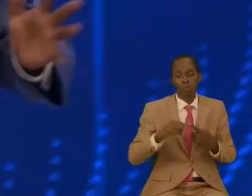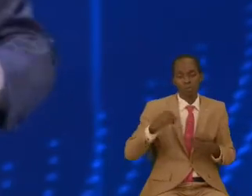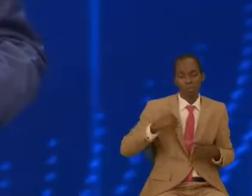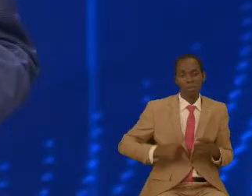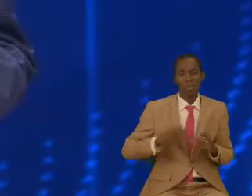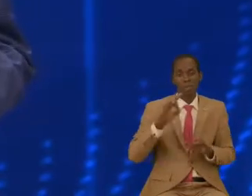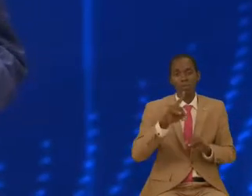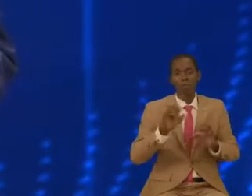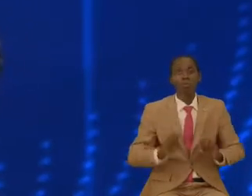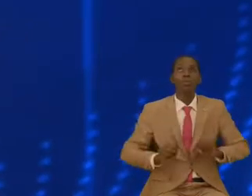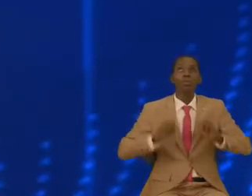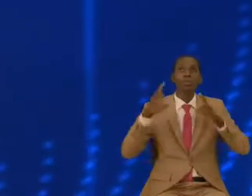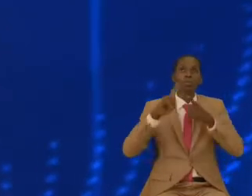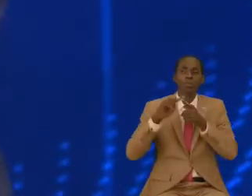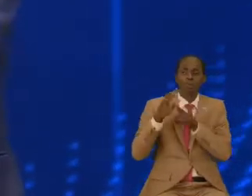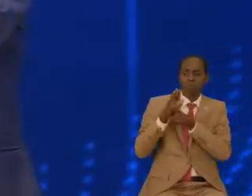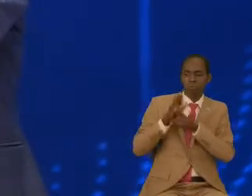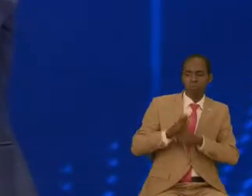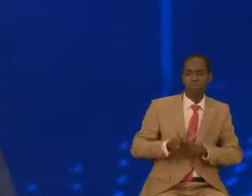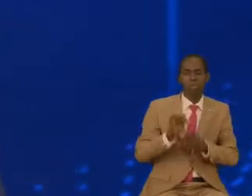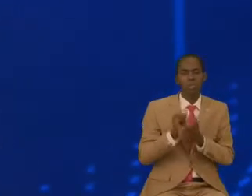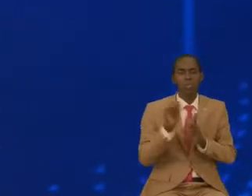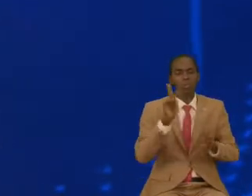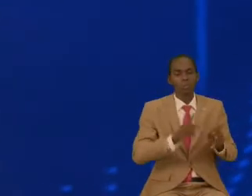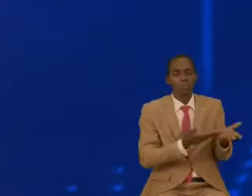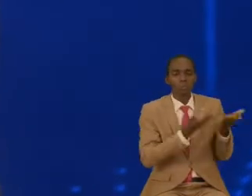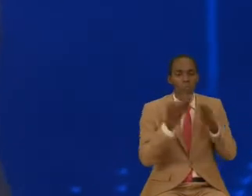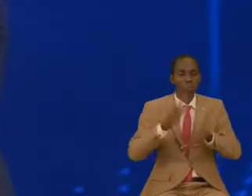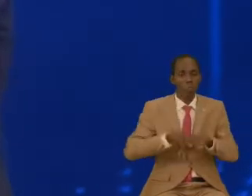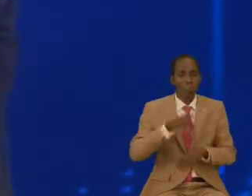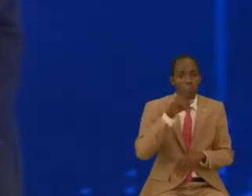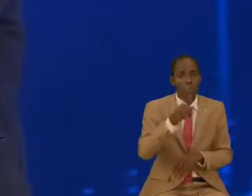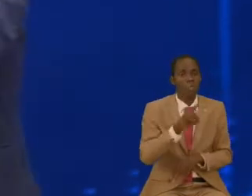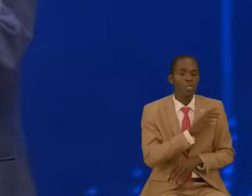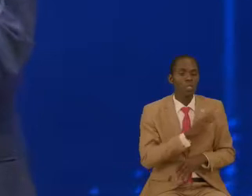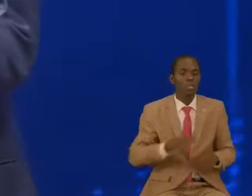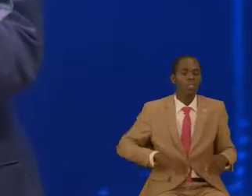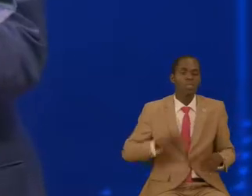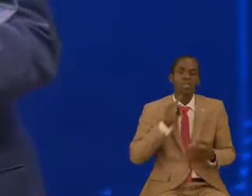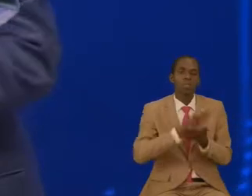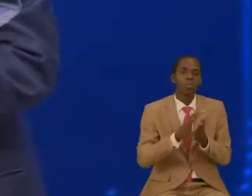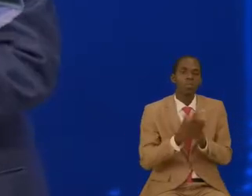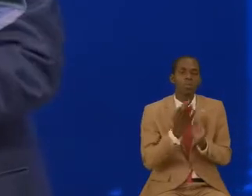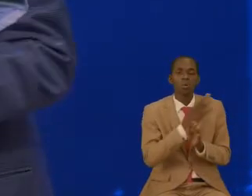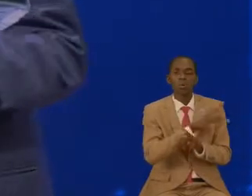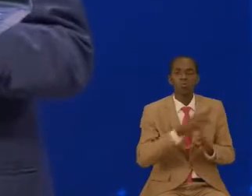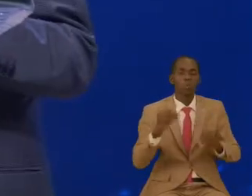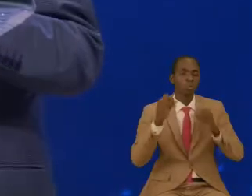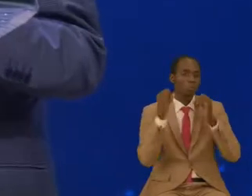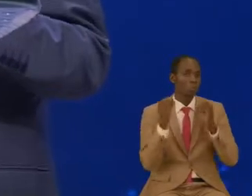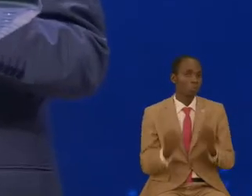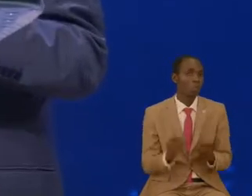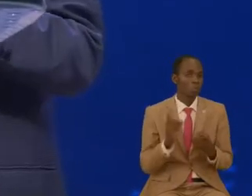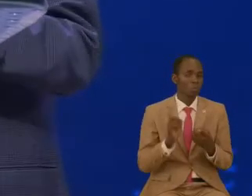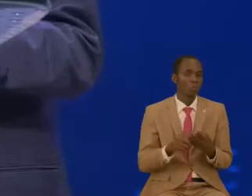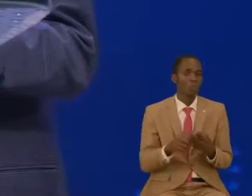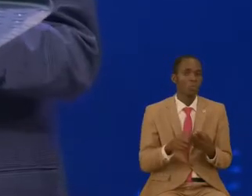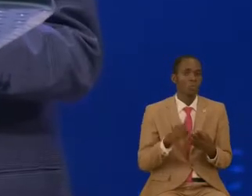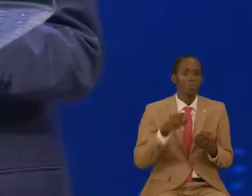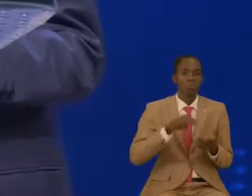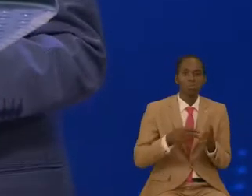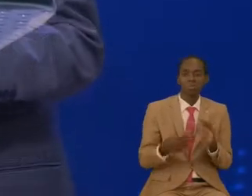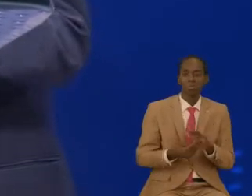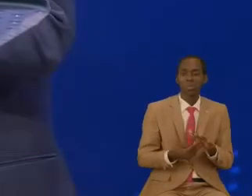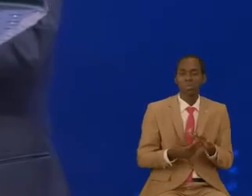yield to the pressure the people are giving you, Christ is become of no effect unto you.